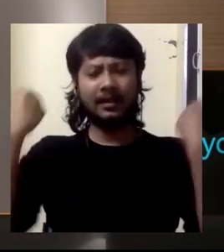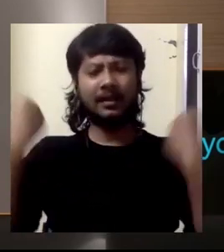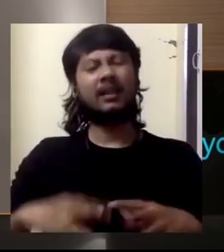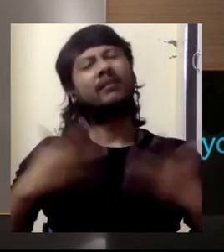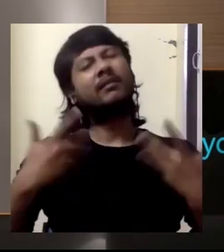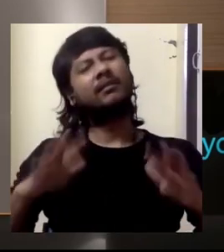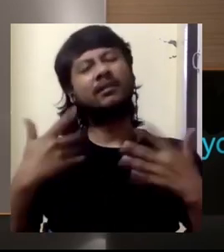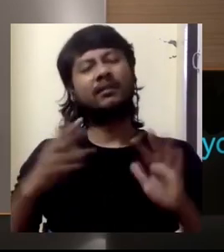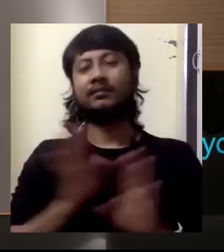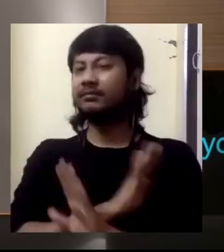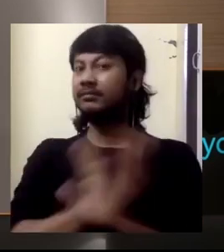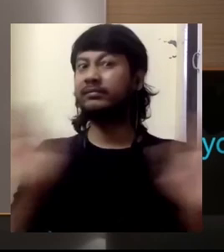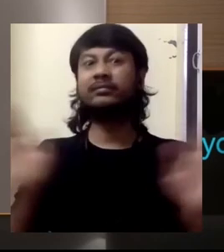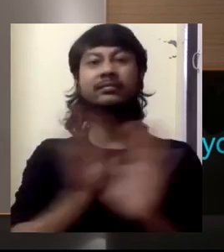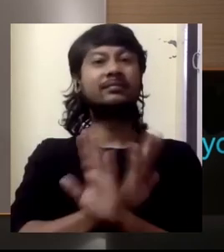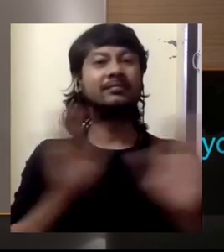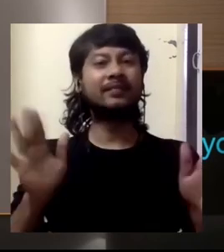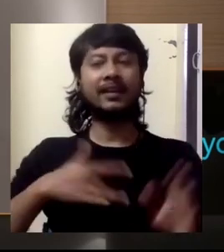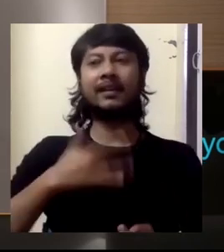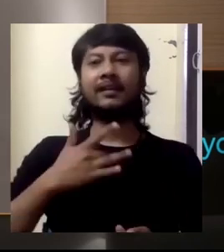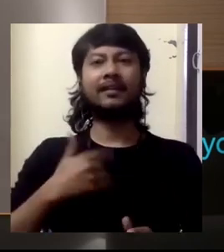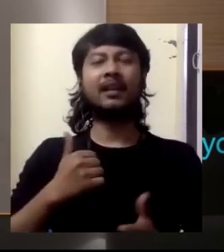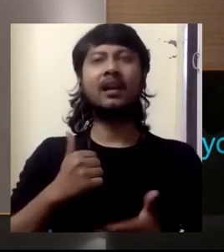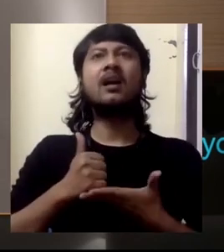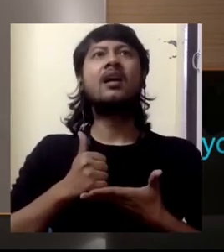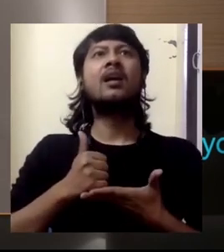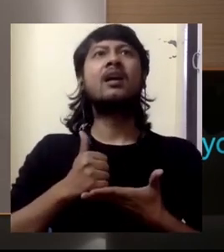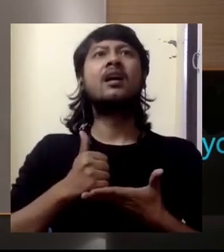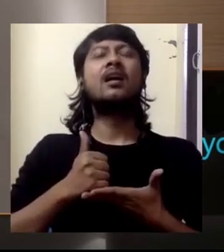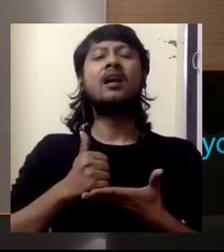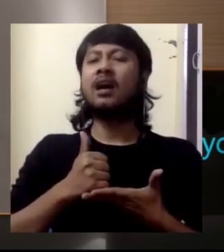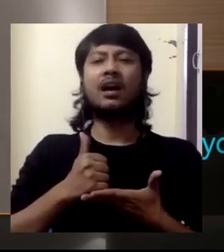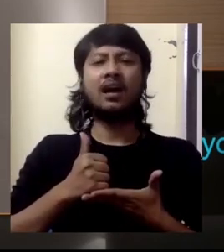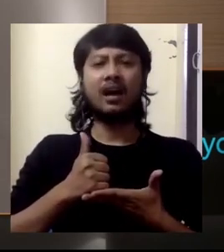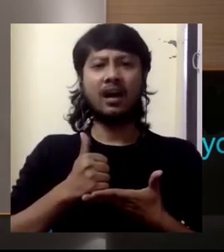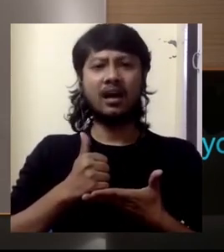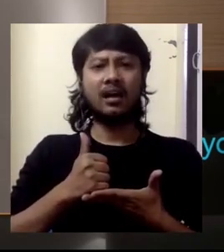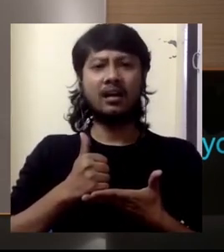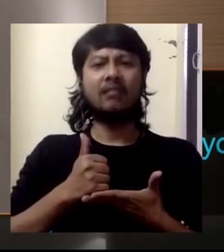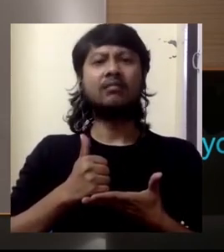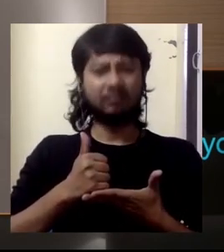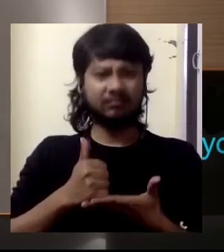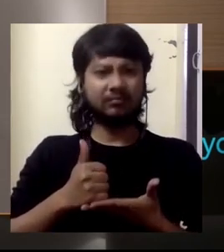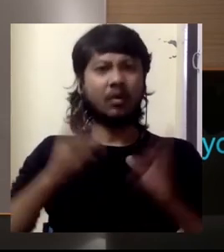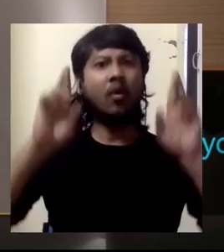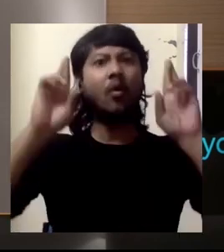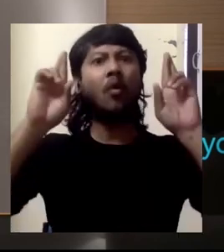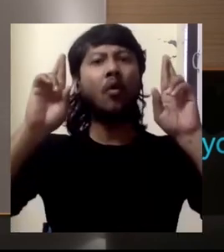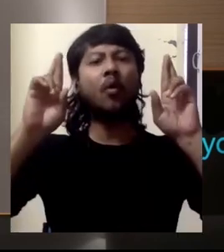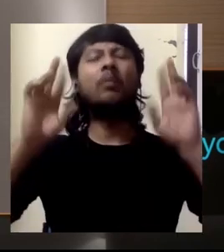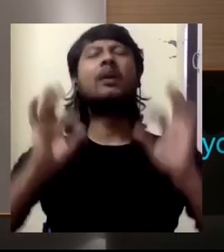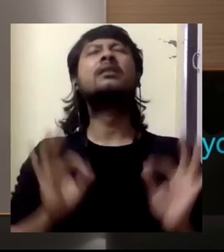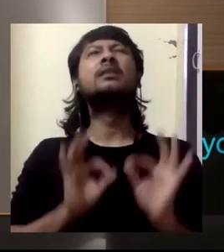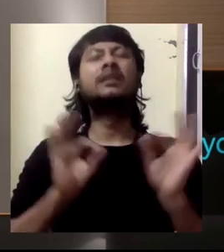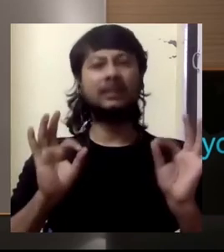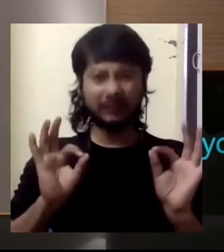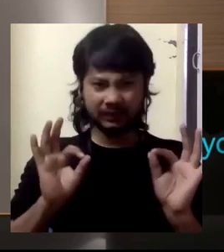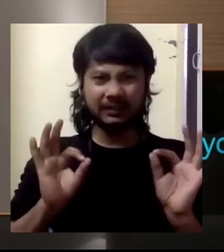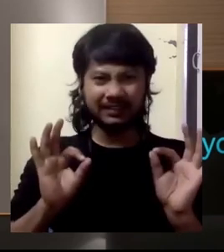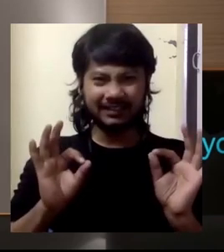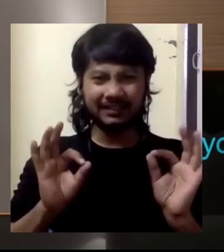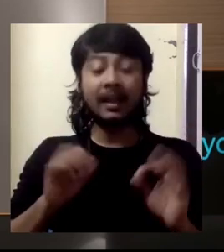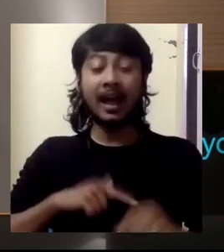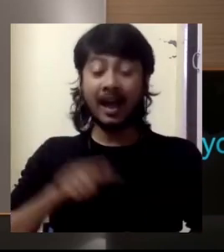say, helplessness is not hopelessness. And often the first step is the hardest. Here's another fun